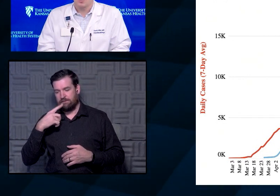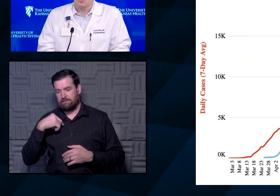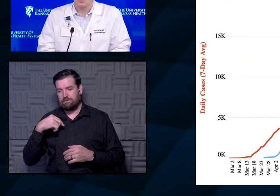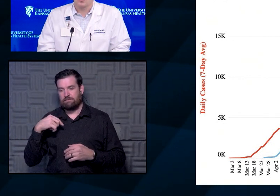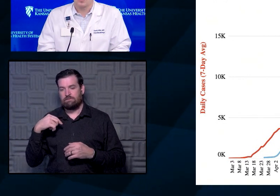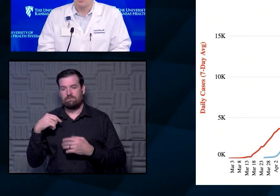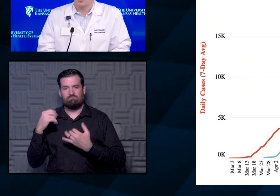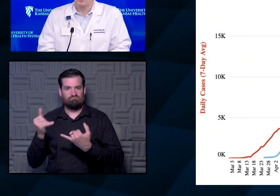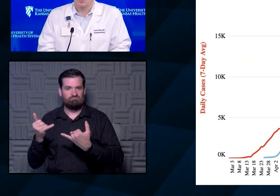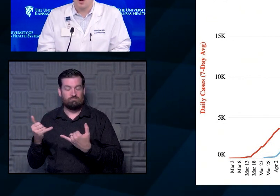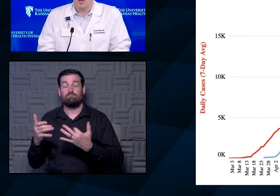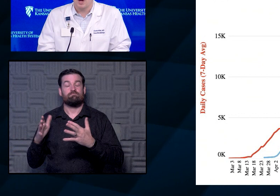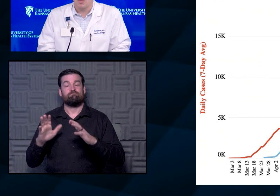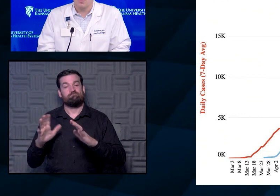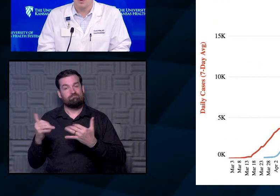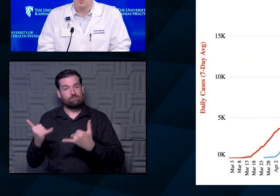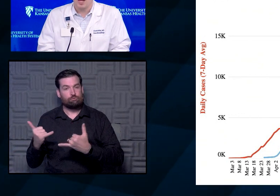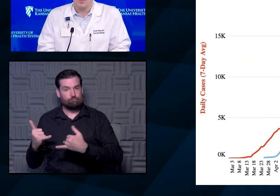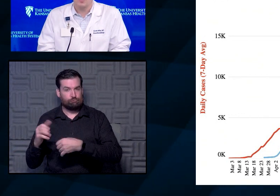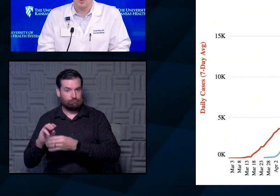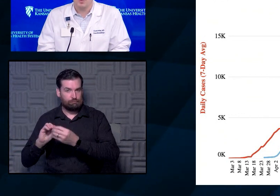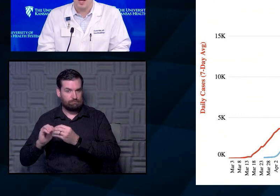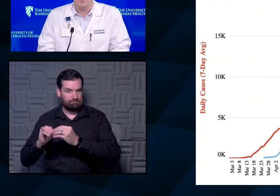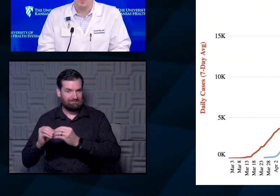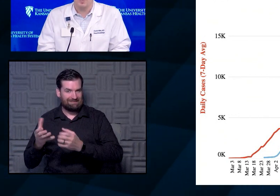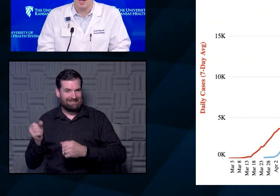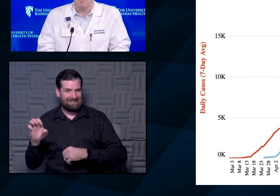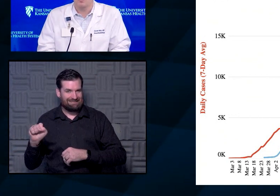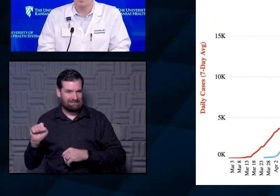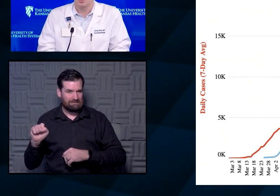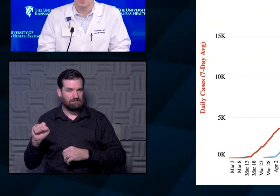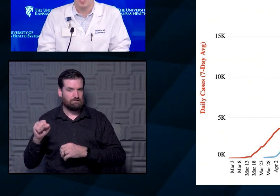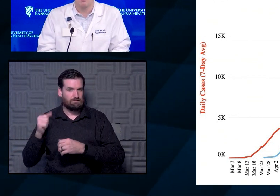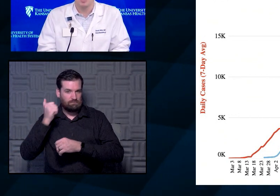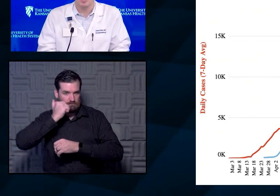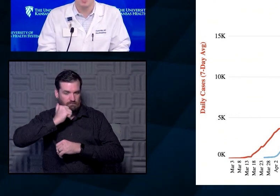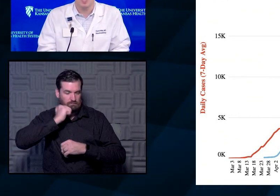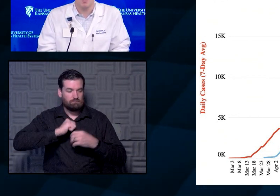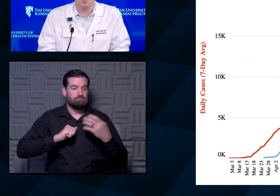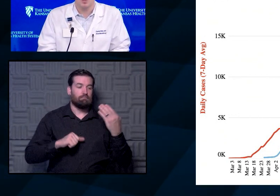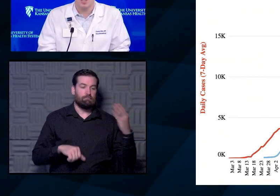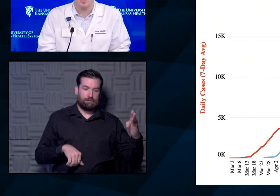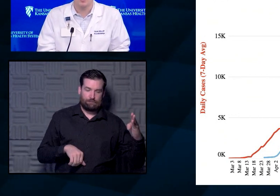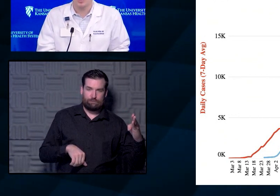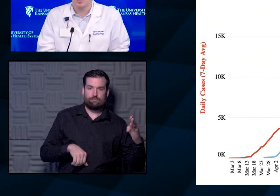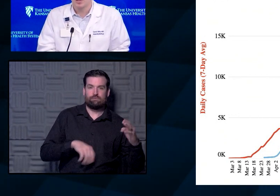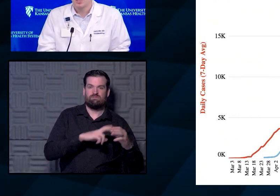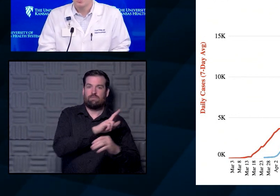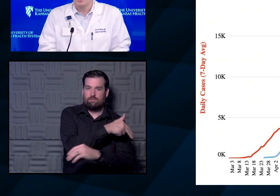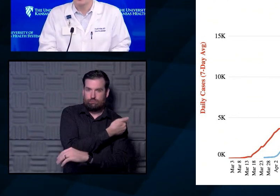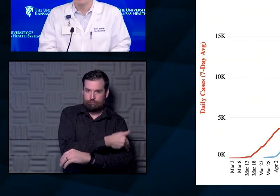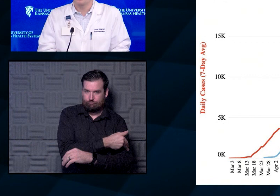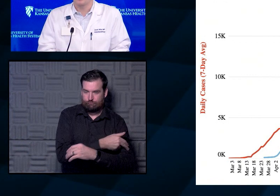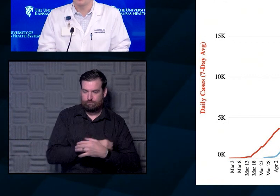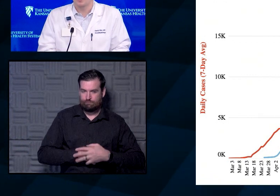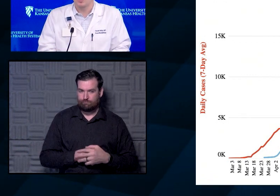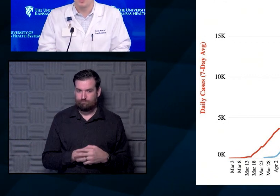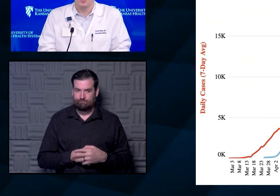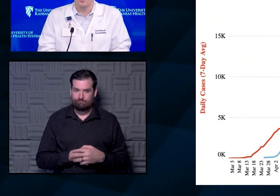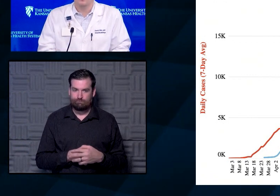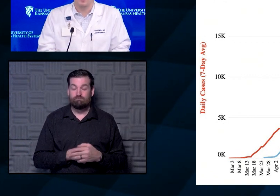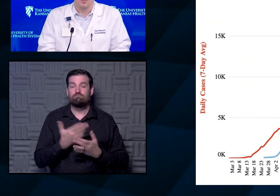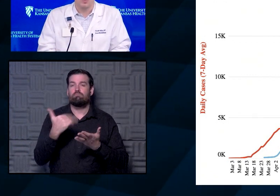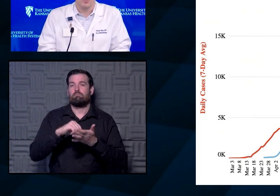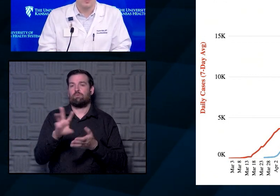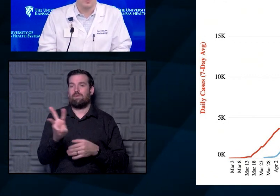the current number of new cases per day, 7-day average, the blue line being the number in the hospital in the Midwest region,